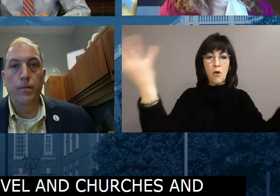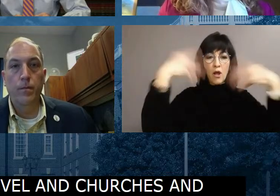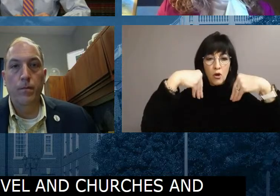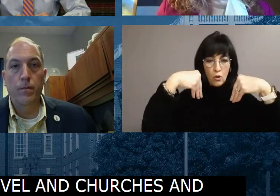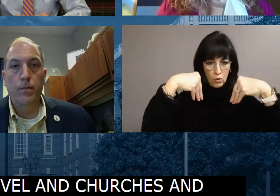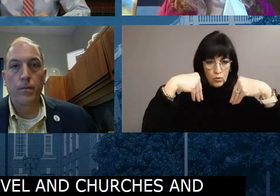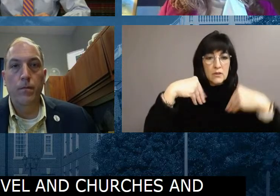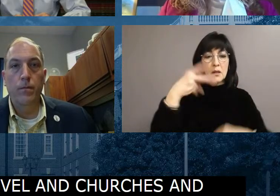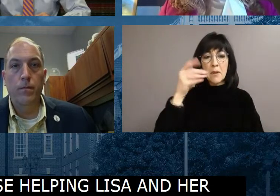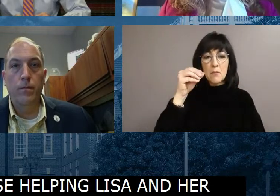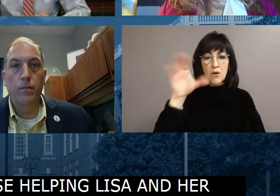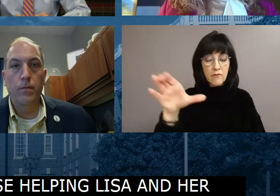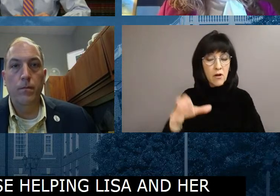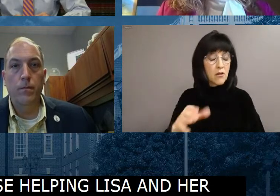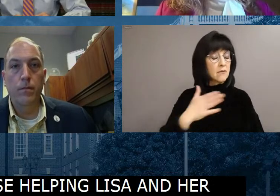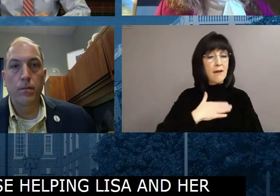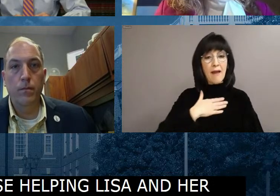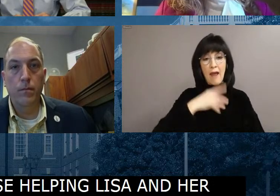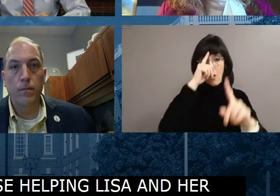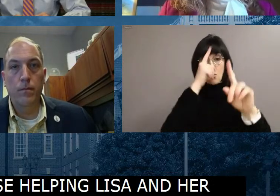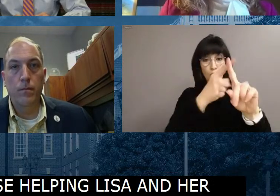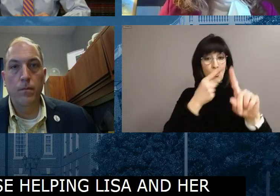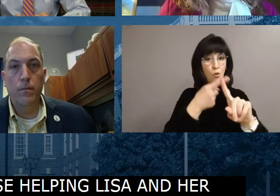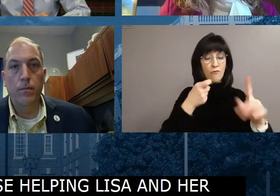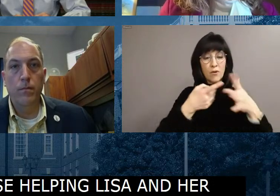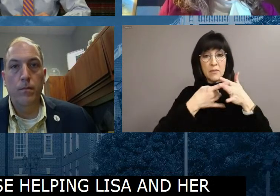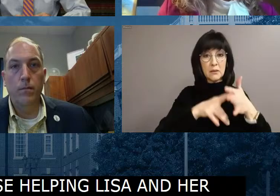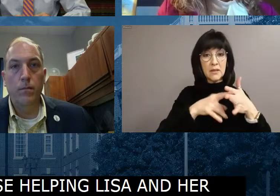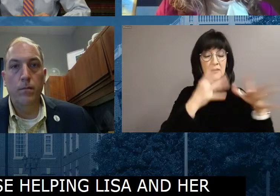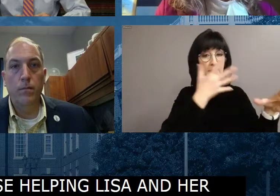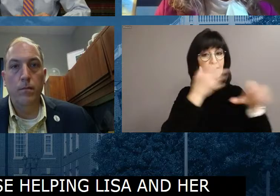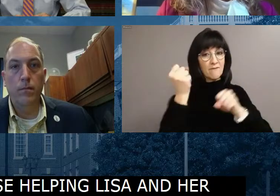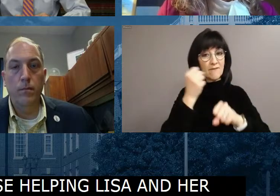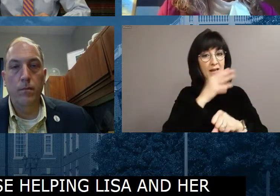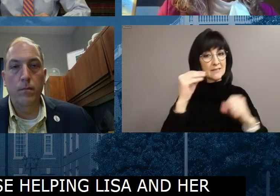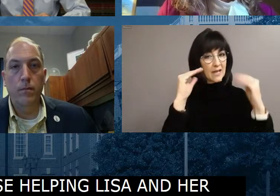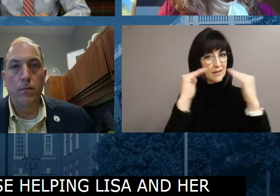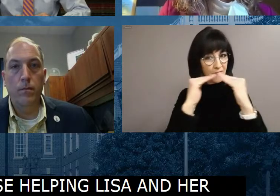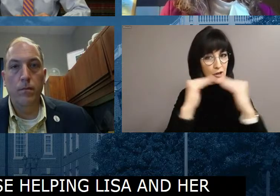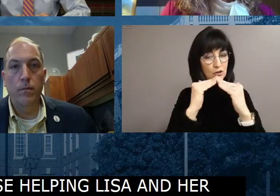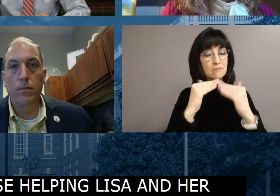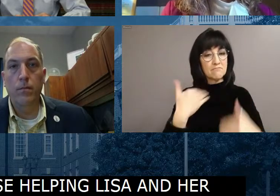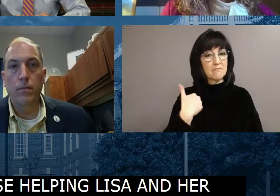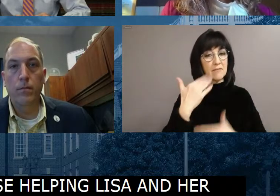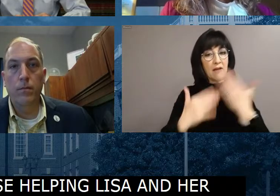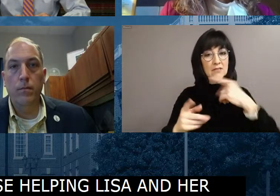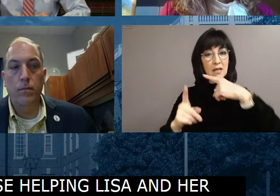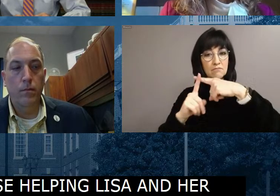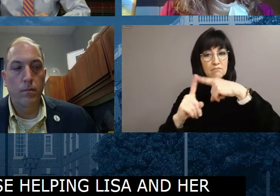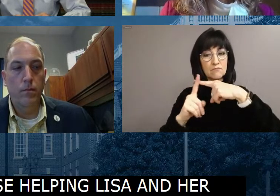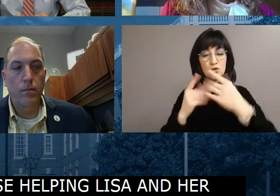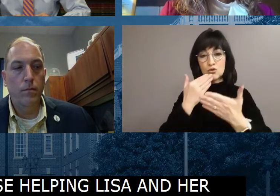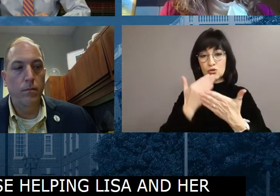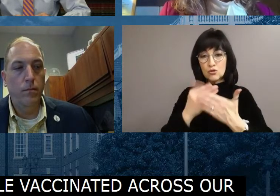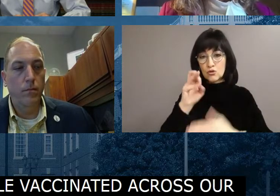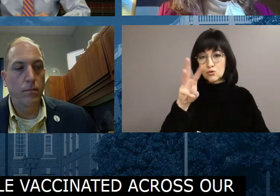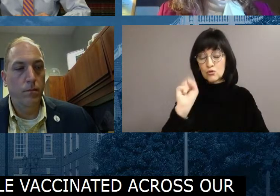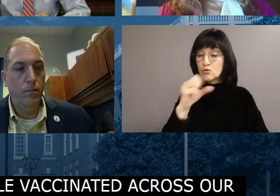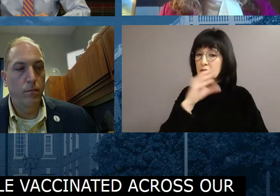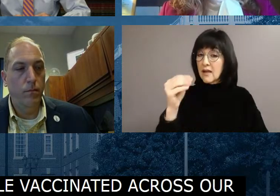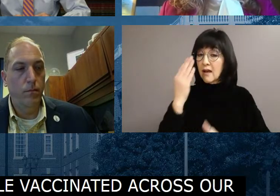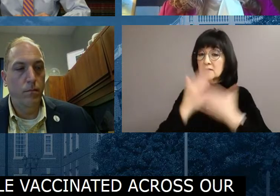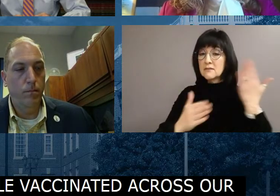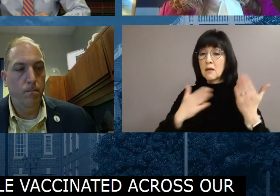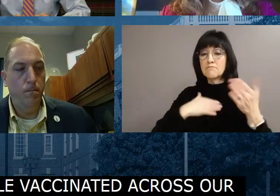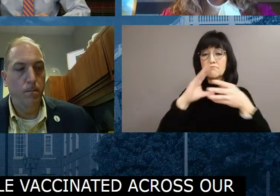has been fast and fair. We have some good and exciting news today and also some words of caution. We're making